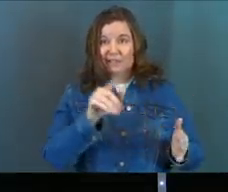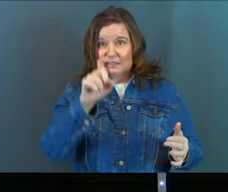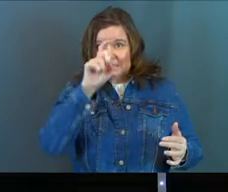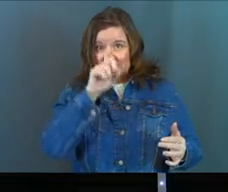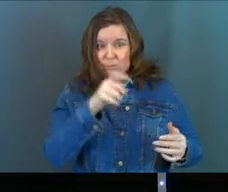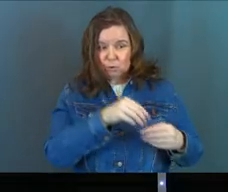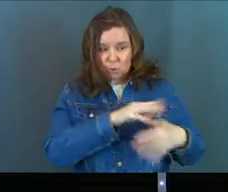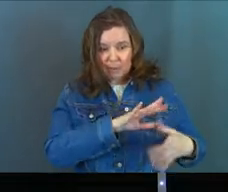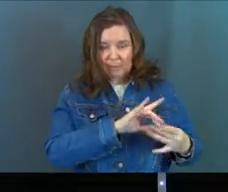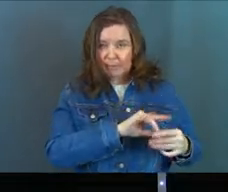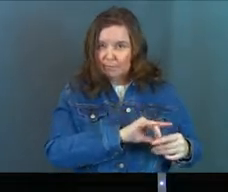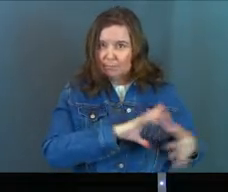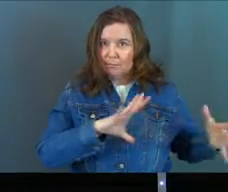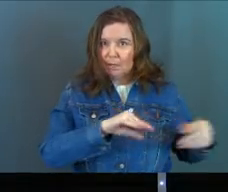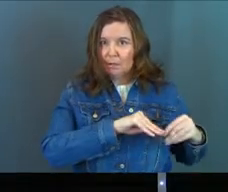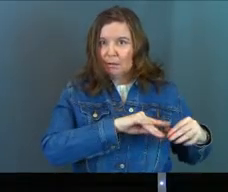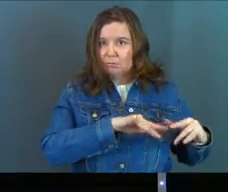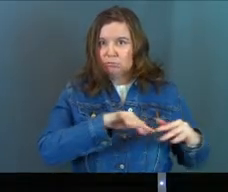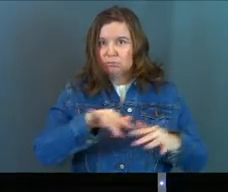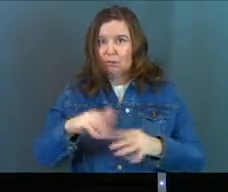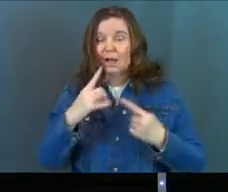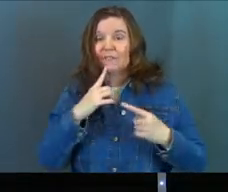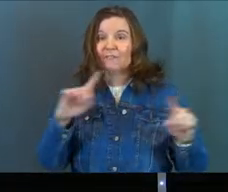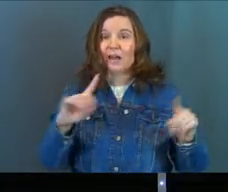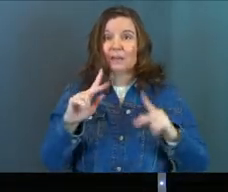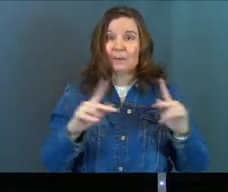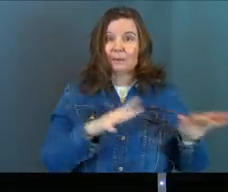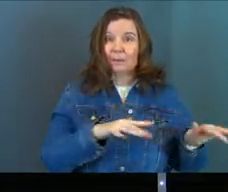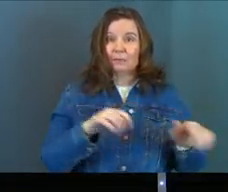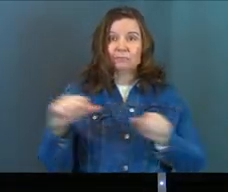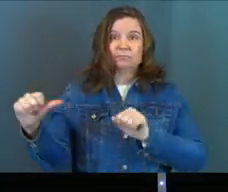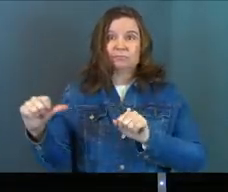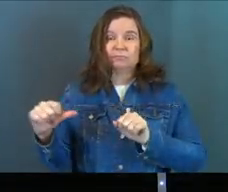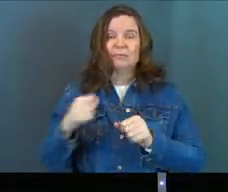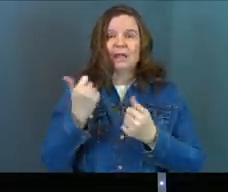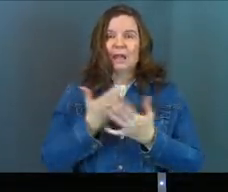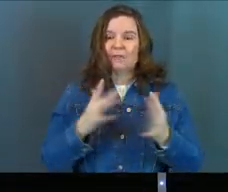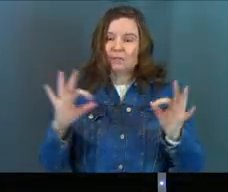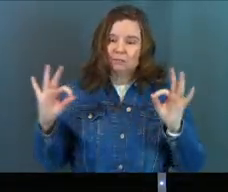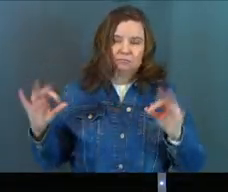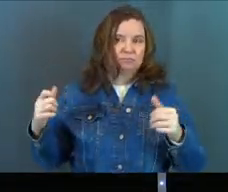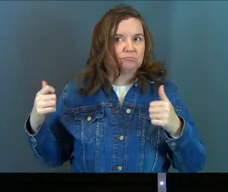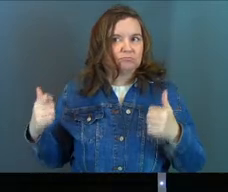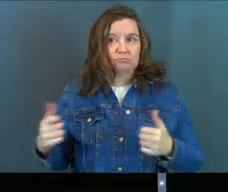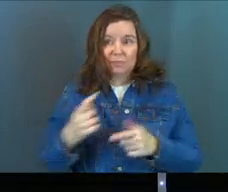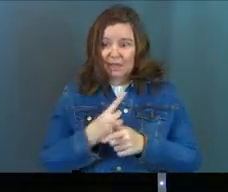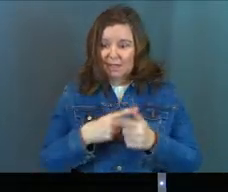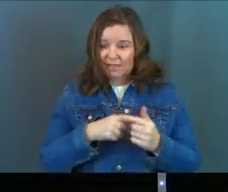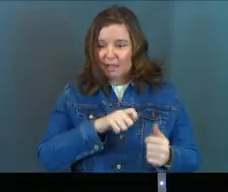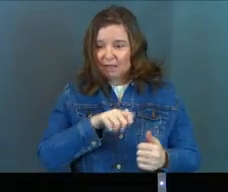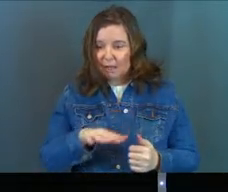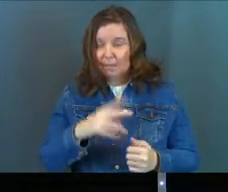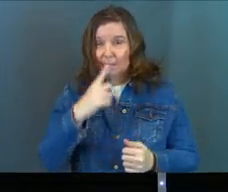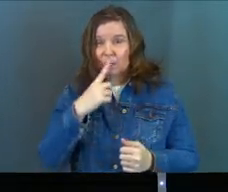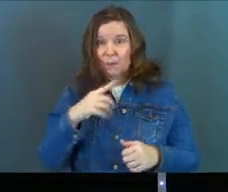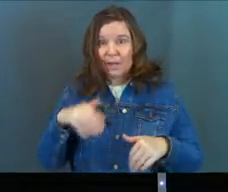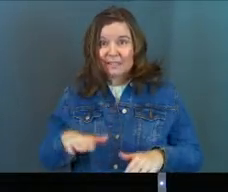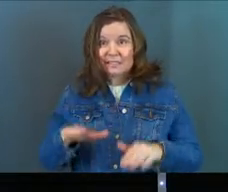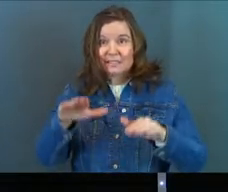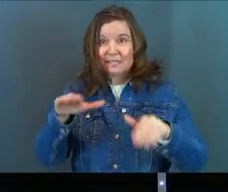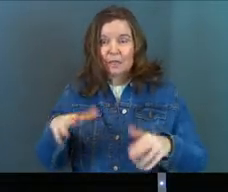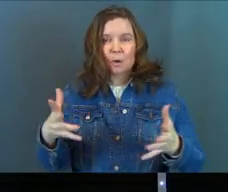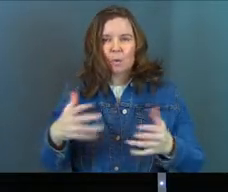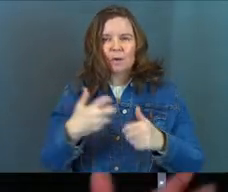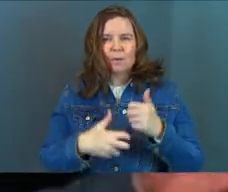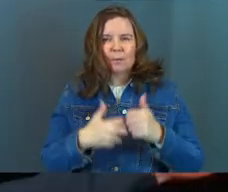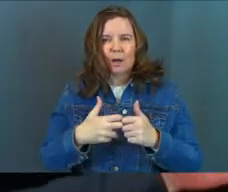Egypt to let his people go. And then finally his people come out of Egypt and everything looks good, right? And then they come up to the Red Sea. And